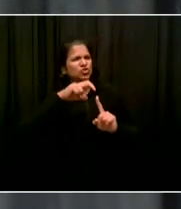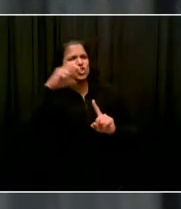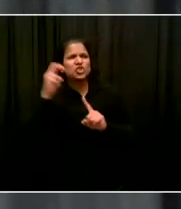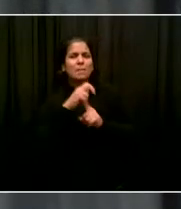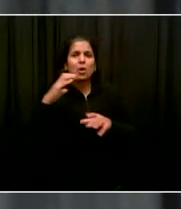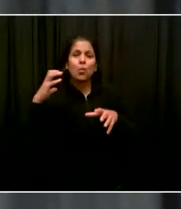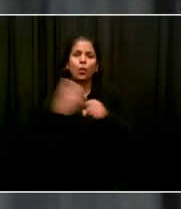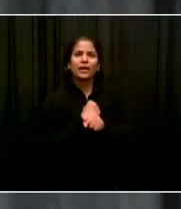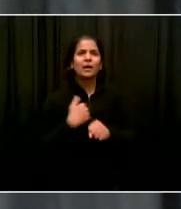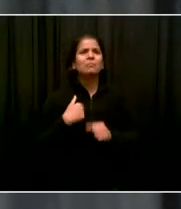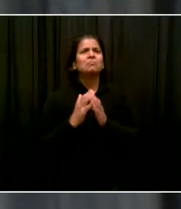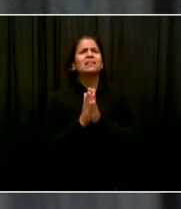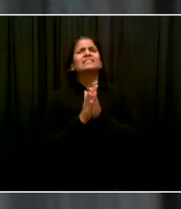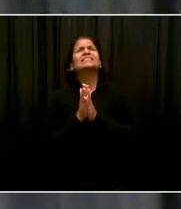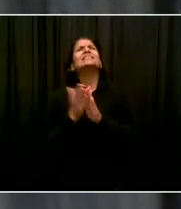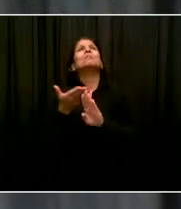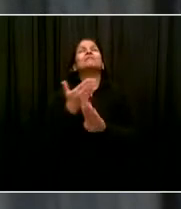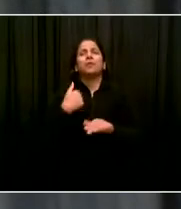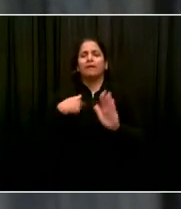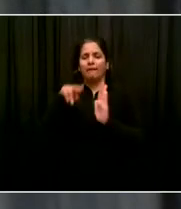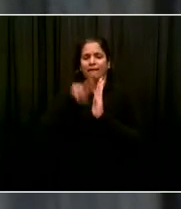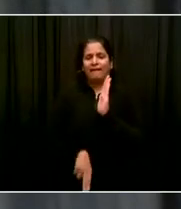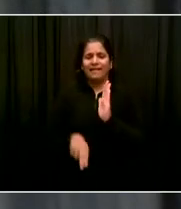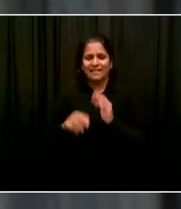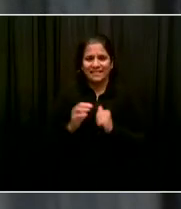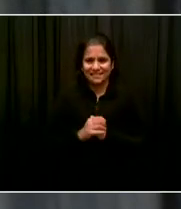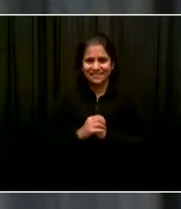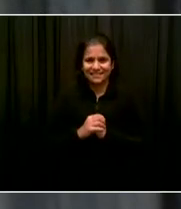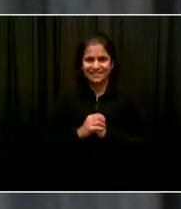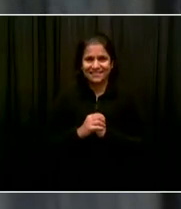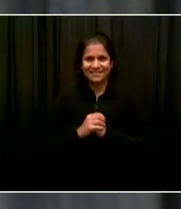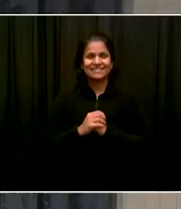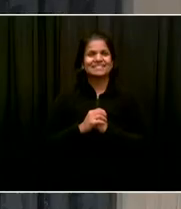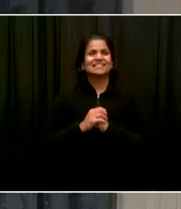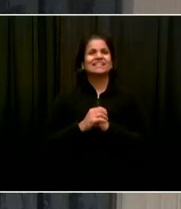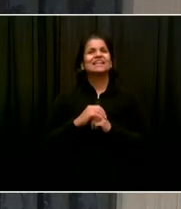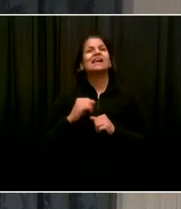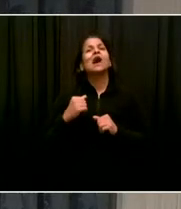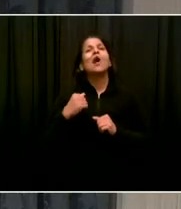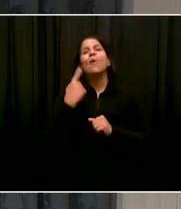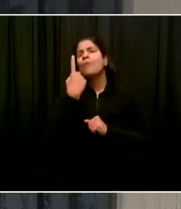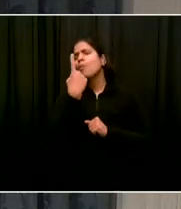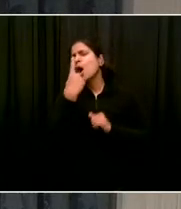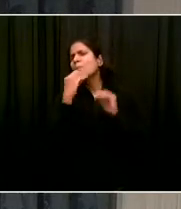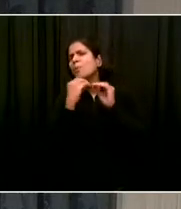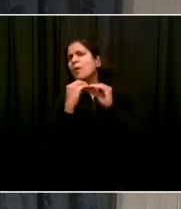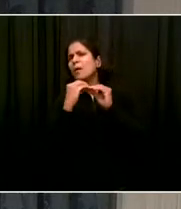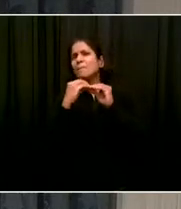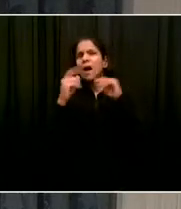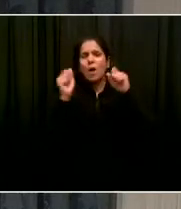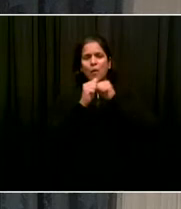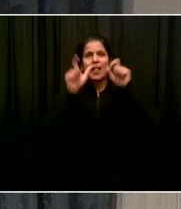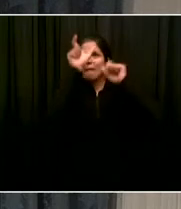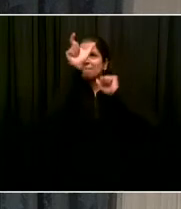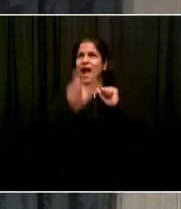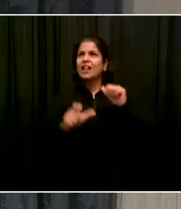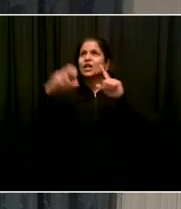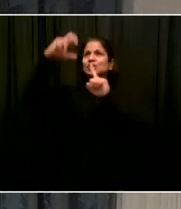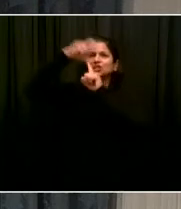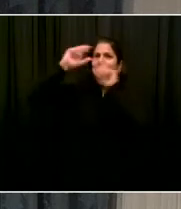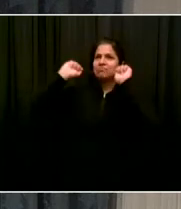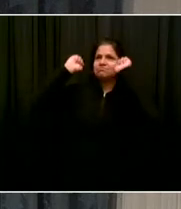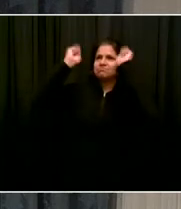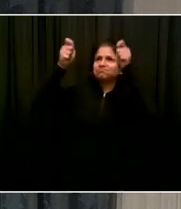most famous arena. I love it. The Garden. I love it. There's your incantation. There's your benediction. It's